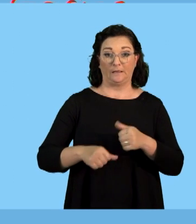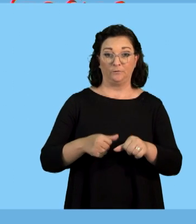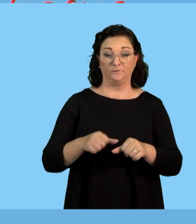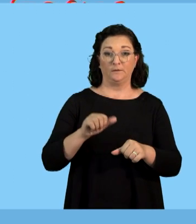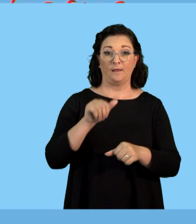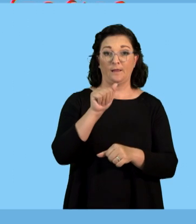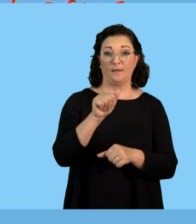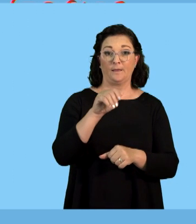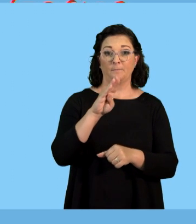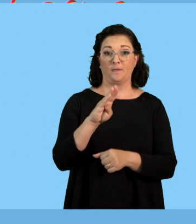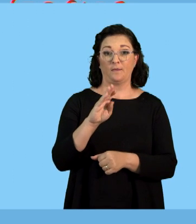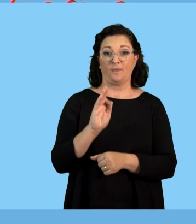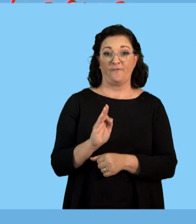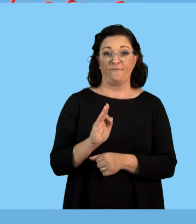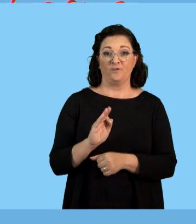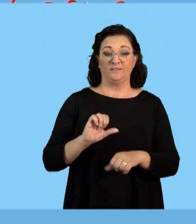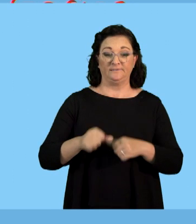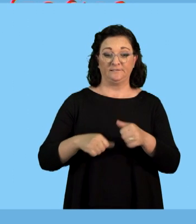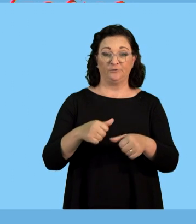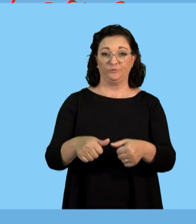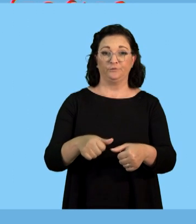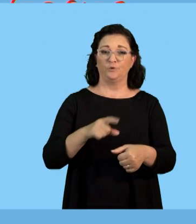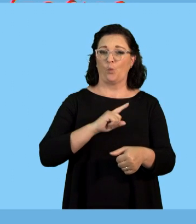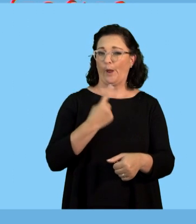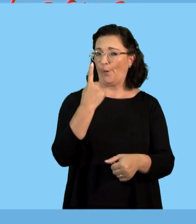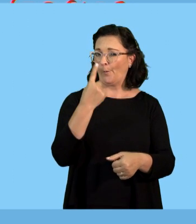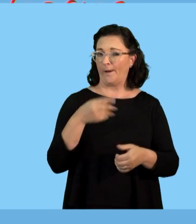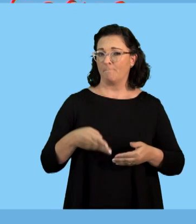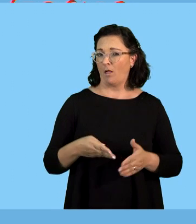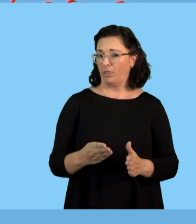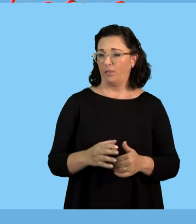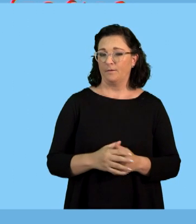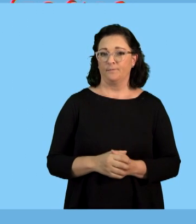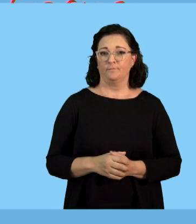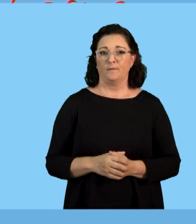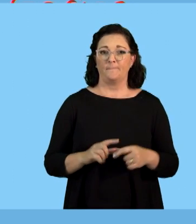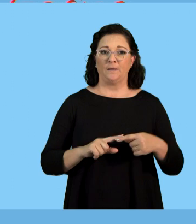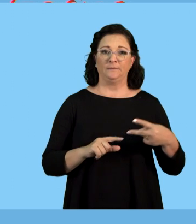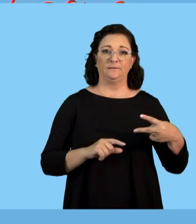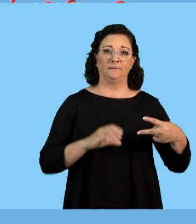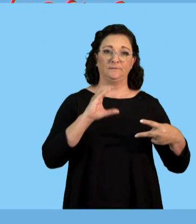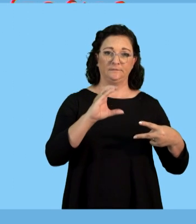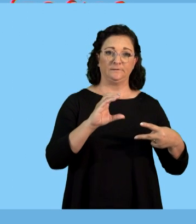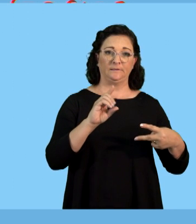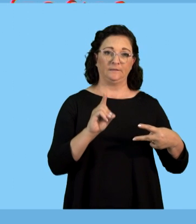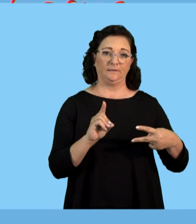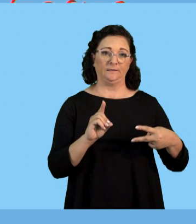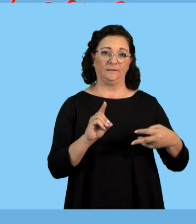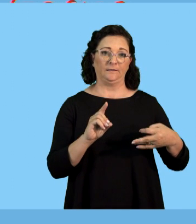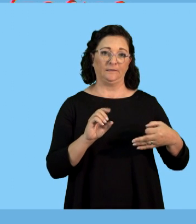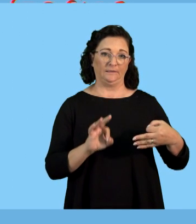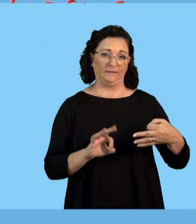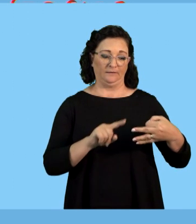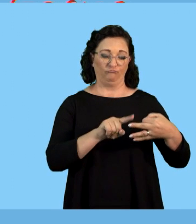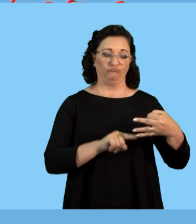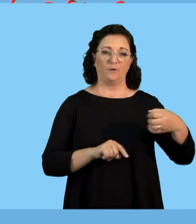Remember, we're saying it's in series. A, B, and F are in series because there was only one path to follow by the current, and then C, D,